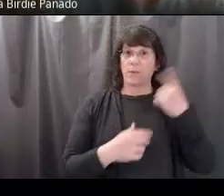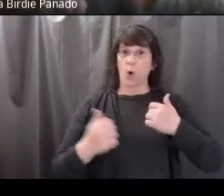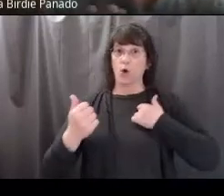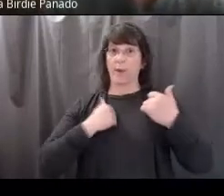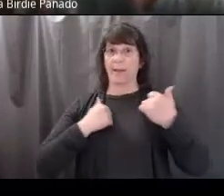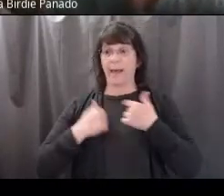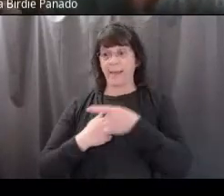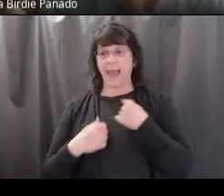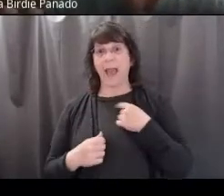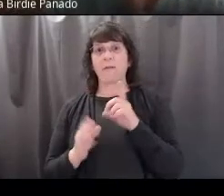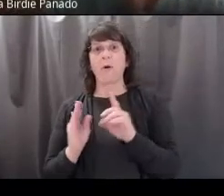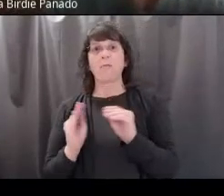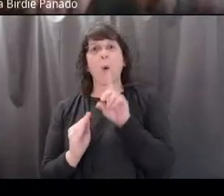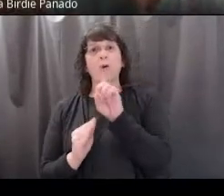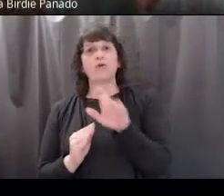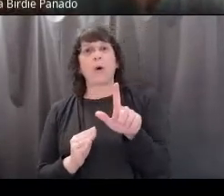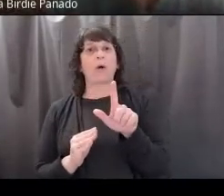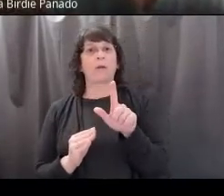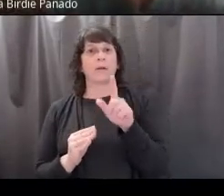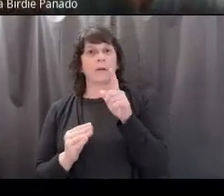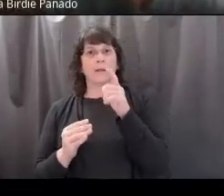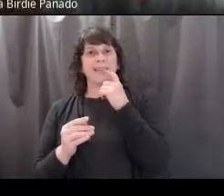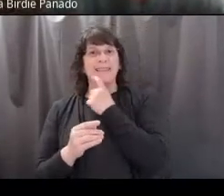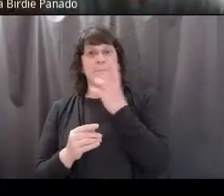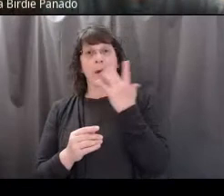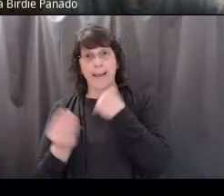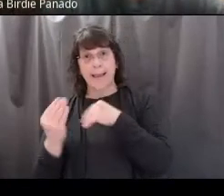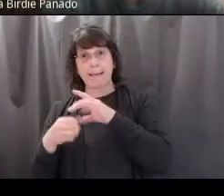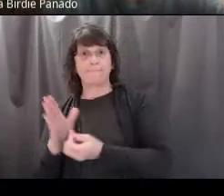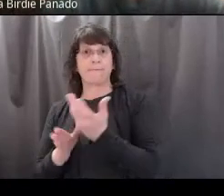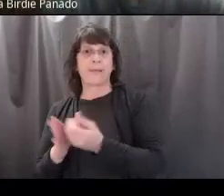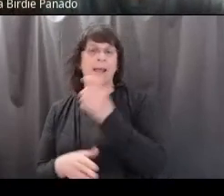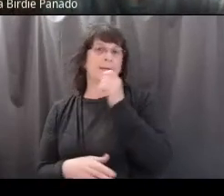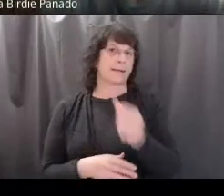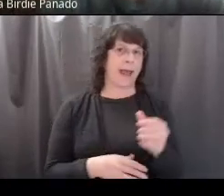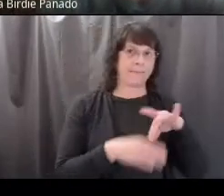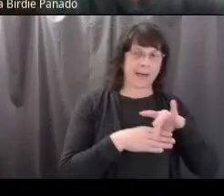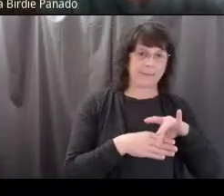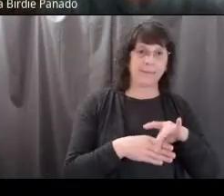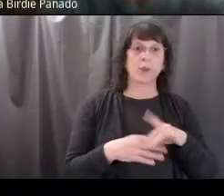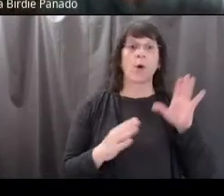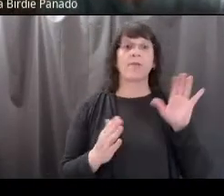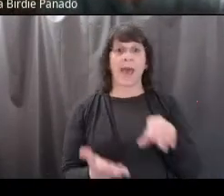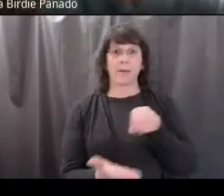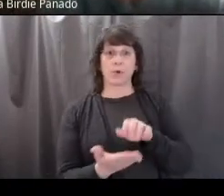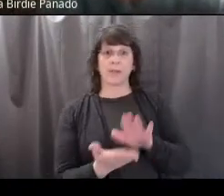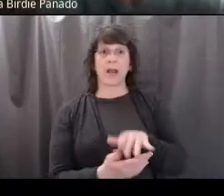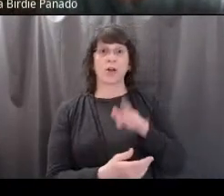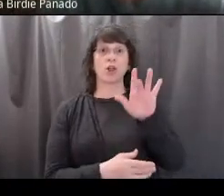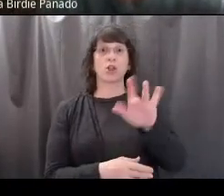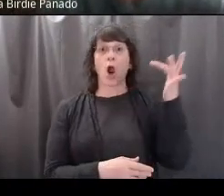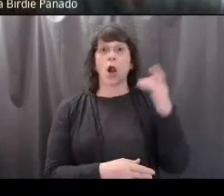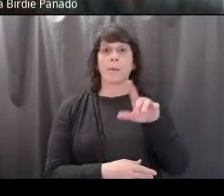is that they have dull teeth to eat plants instead of meat. So let's jot this one down,